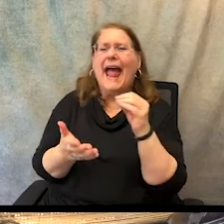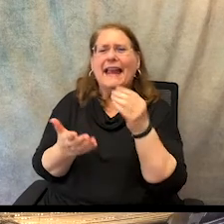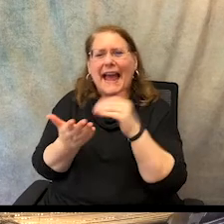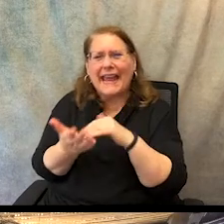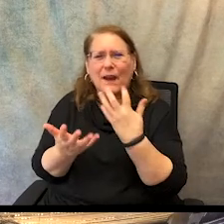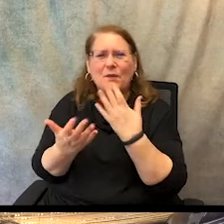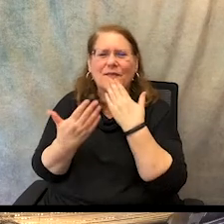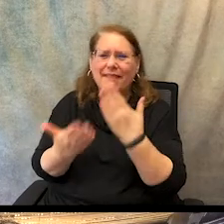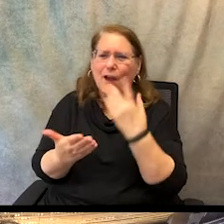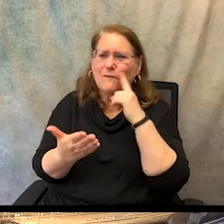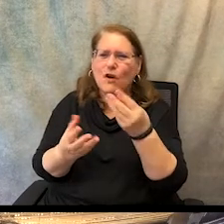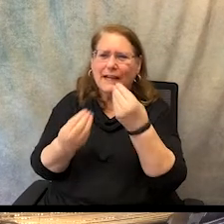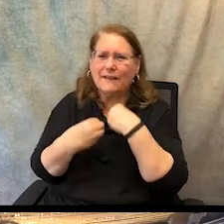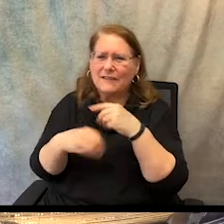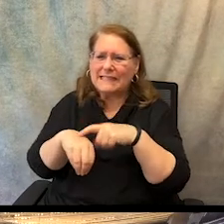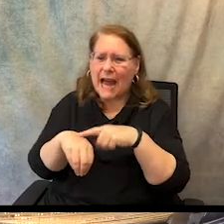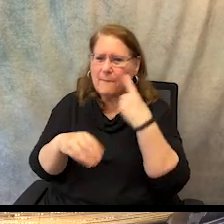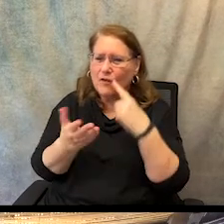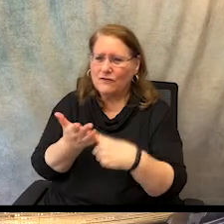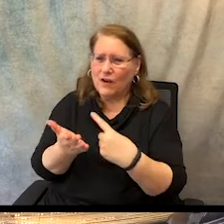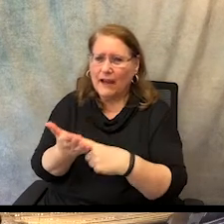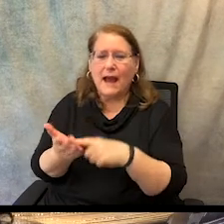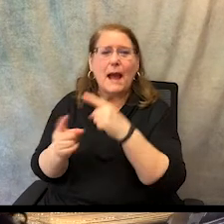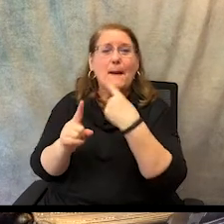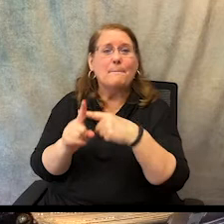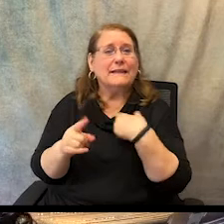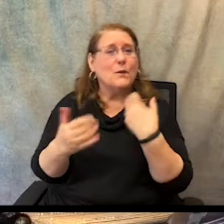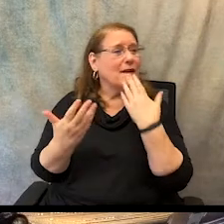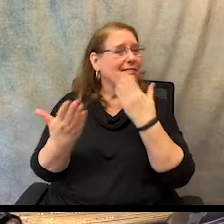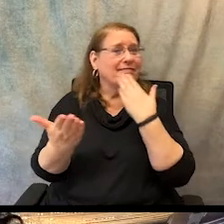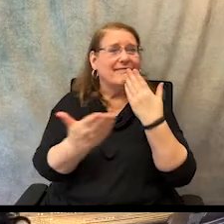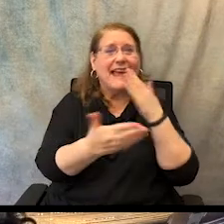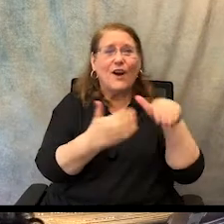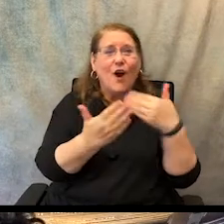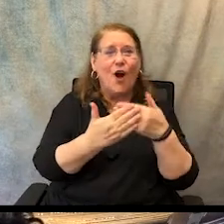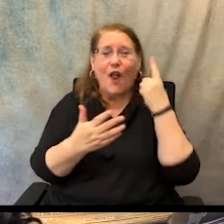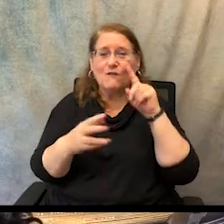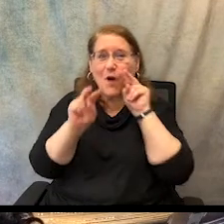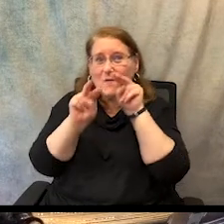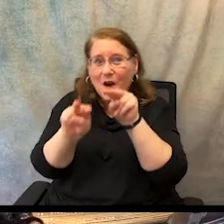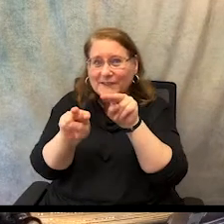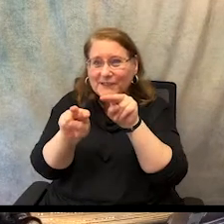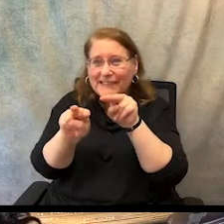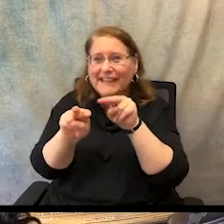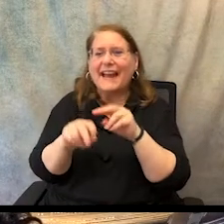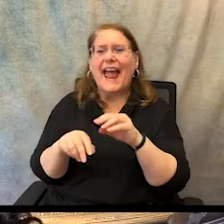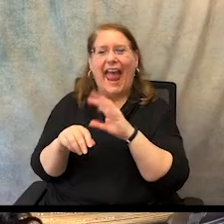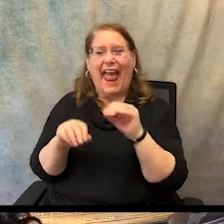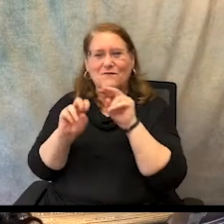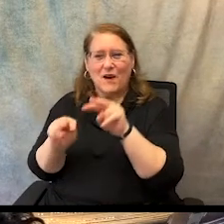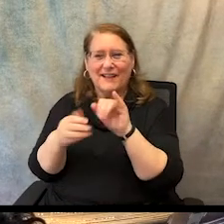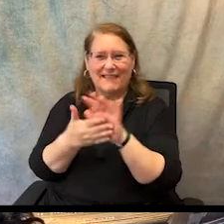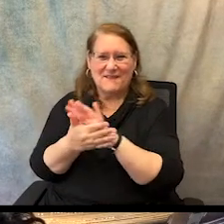time to tell us a bit about it. And I also want to thank everyone for tuning in and for